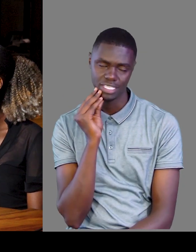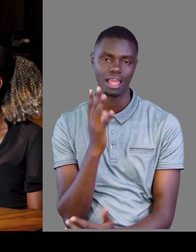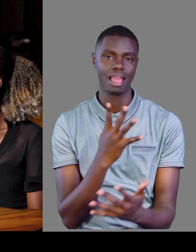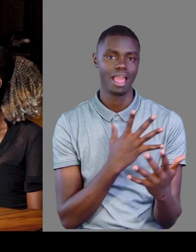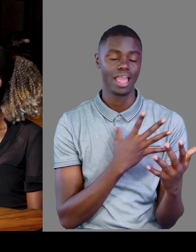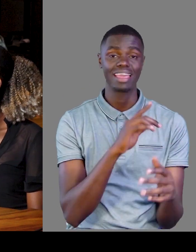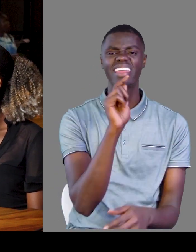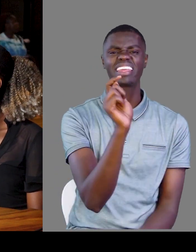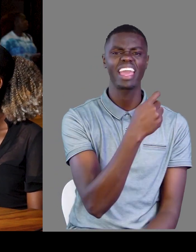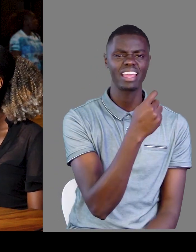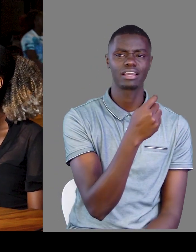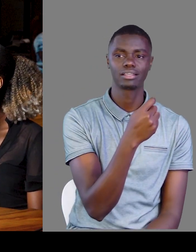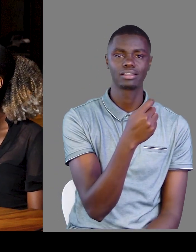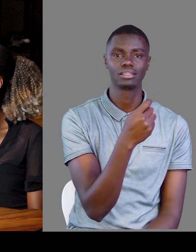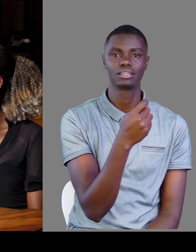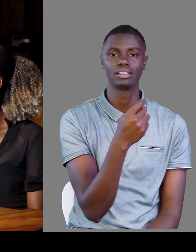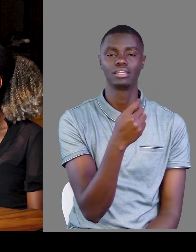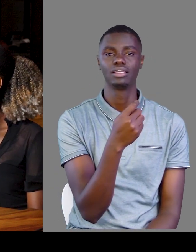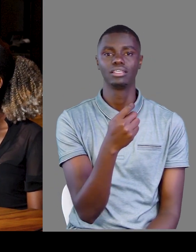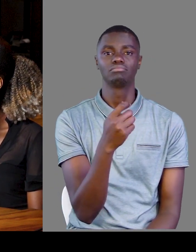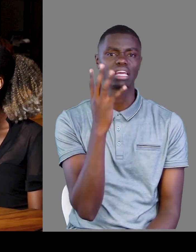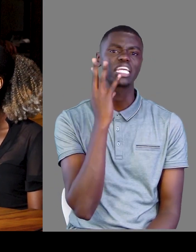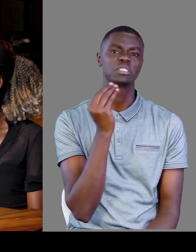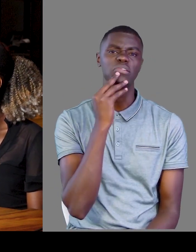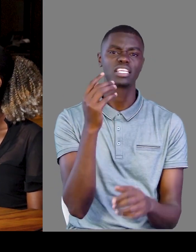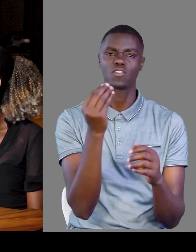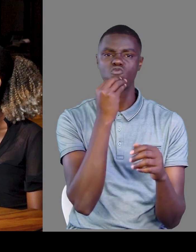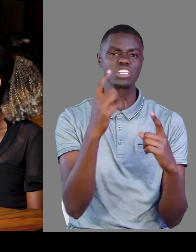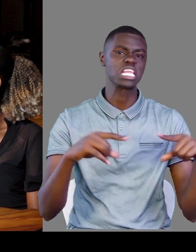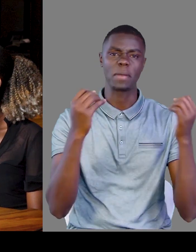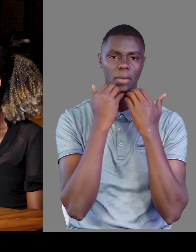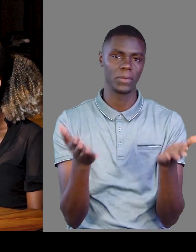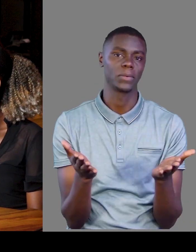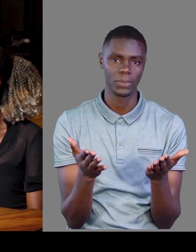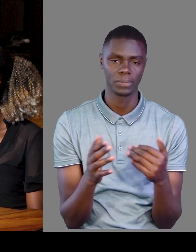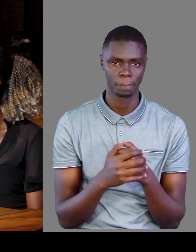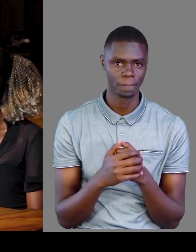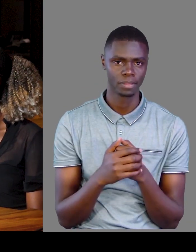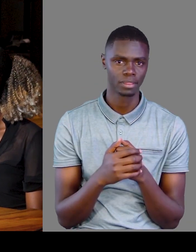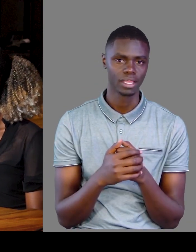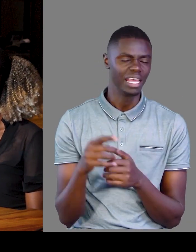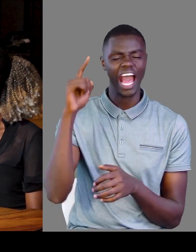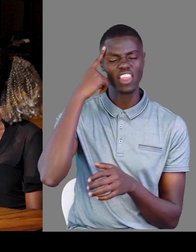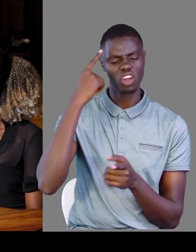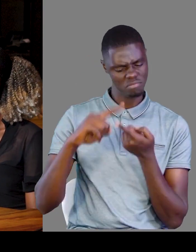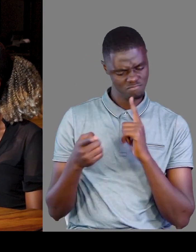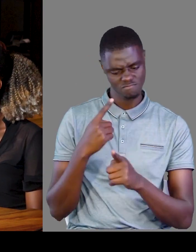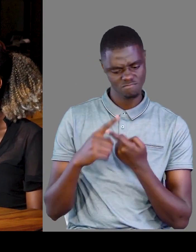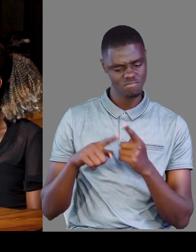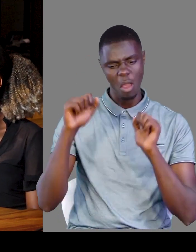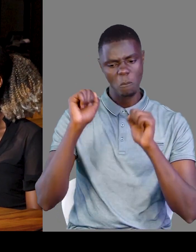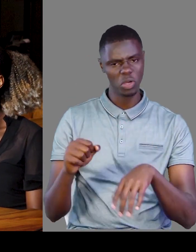then in Kenya there's no such experience before. So I thought maybe I can